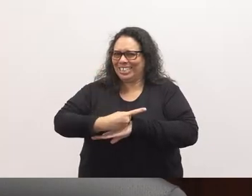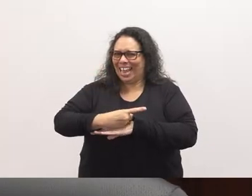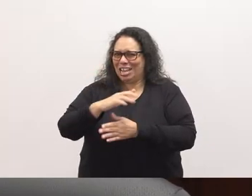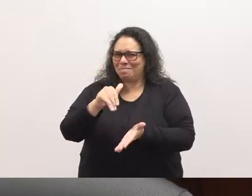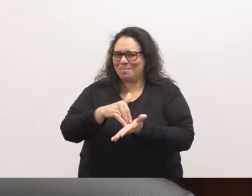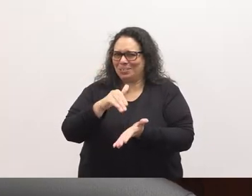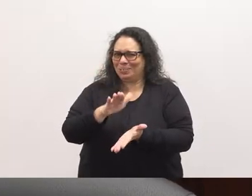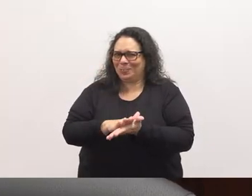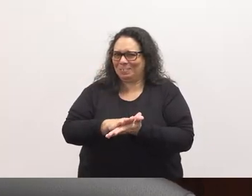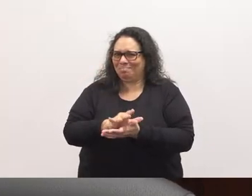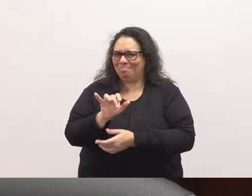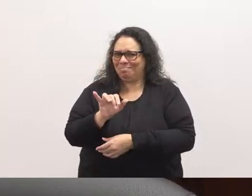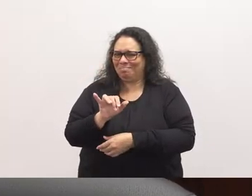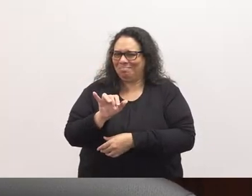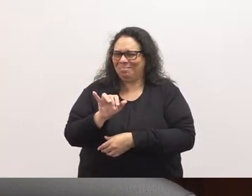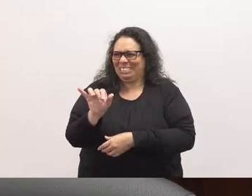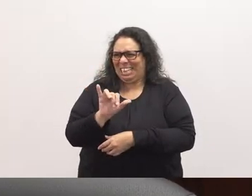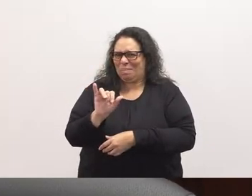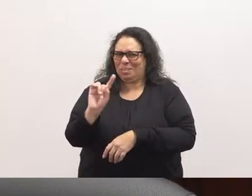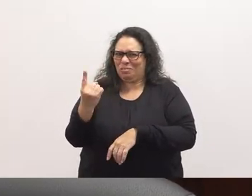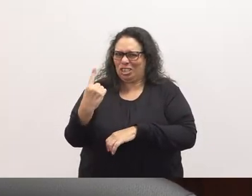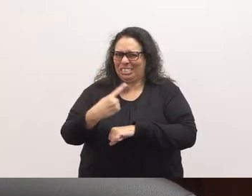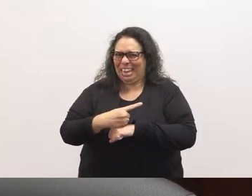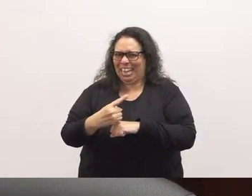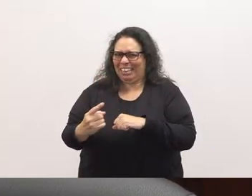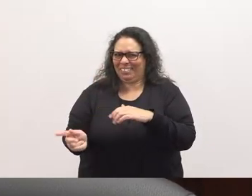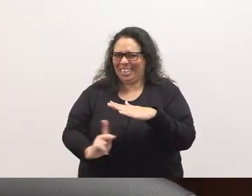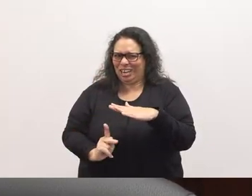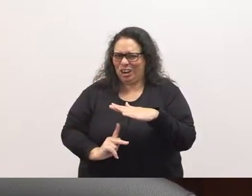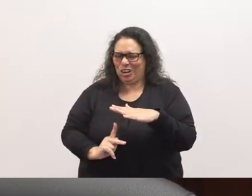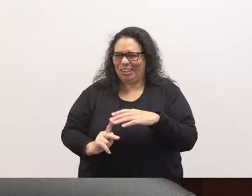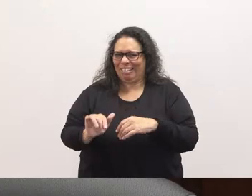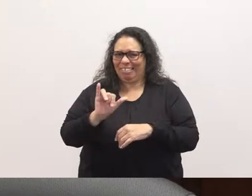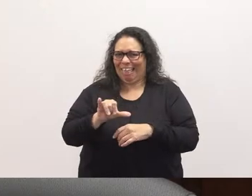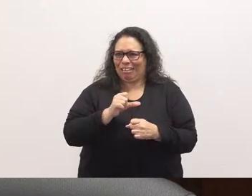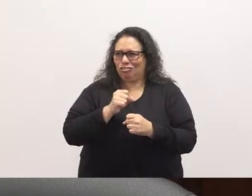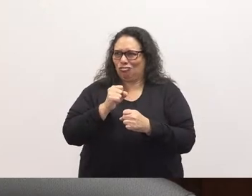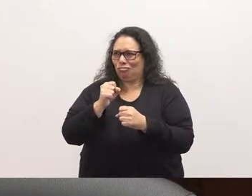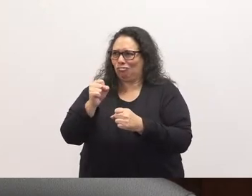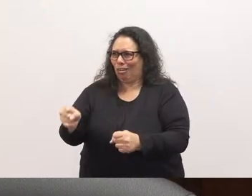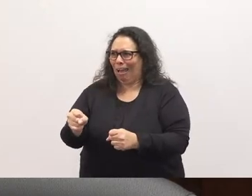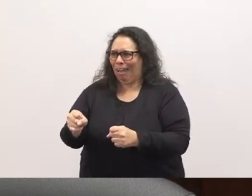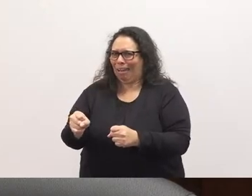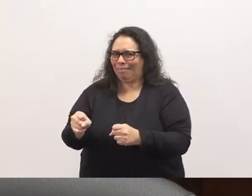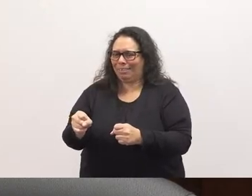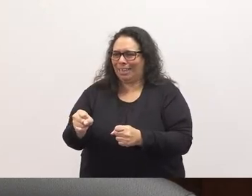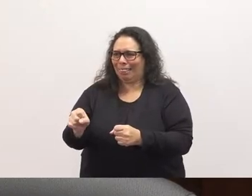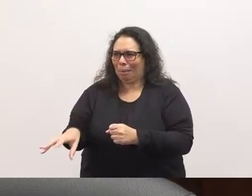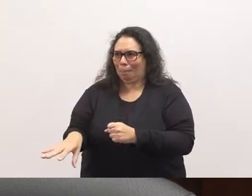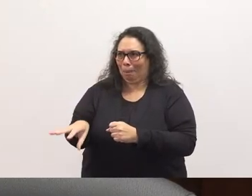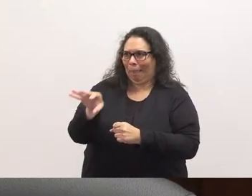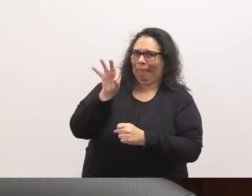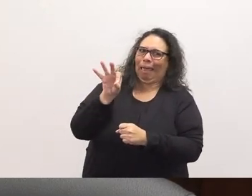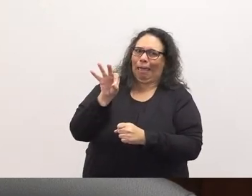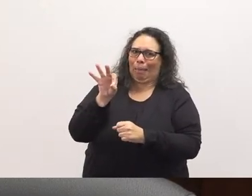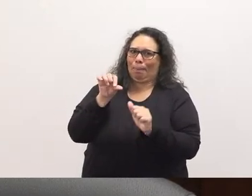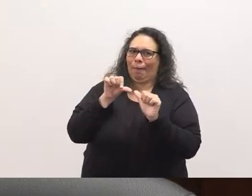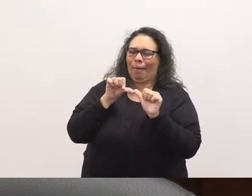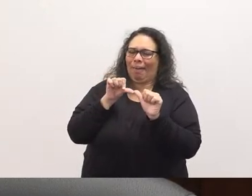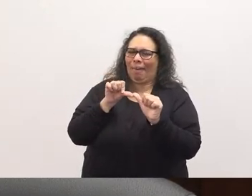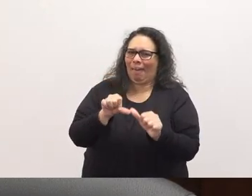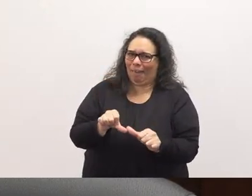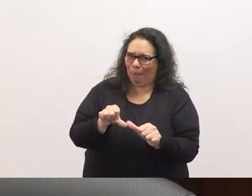day of kindergarten. And that drop off and pick up to me is an ongoing constant reminder of